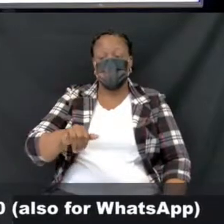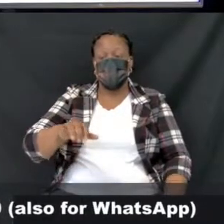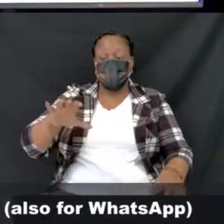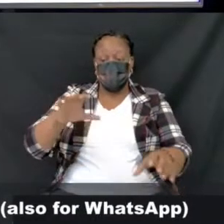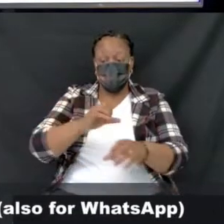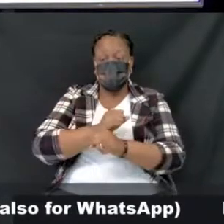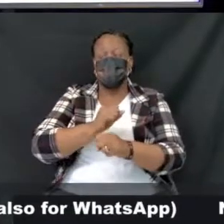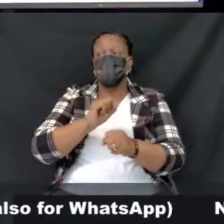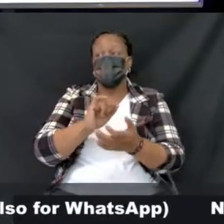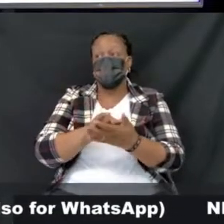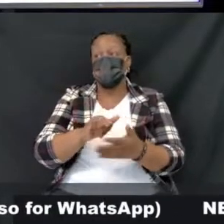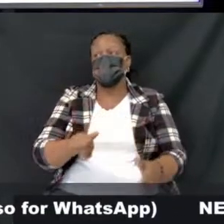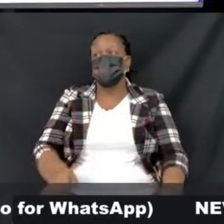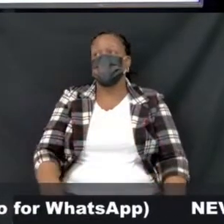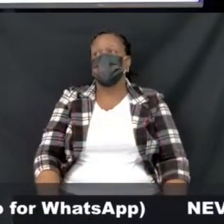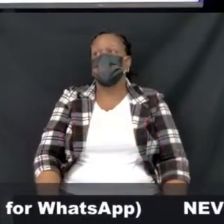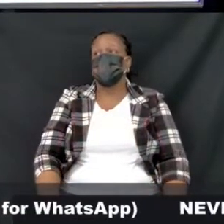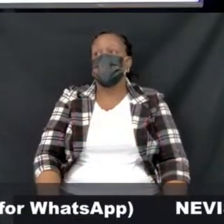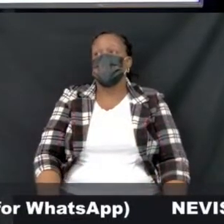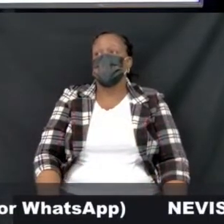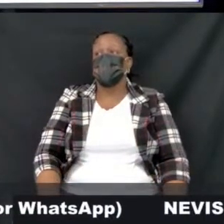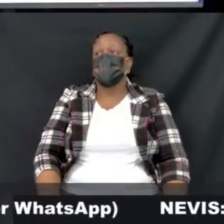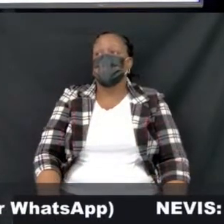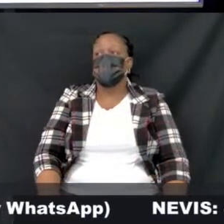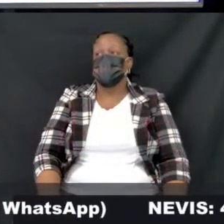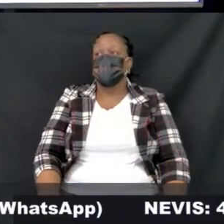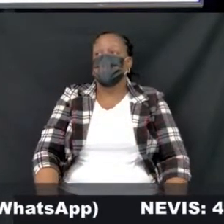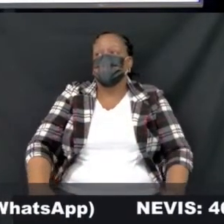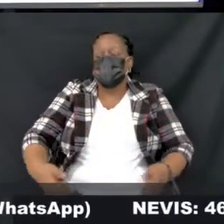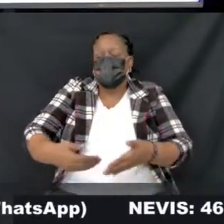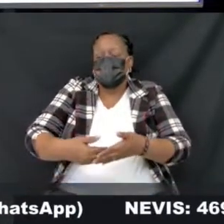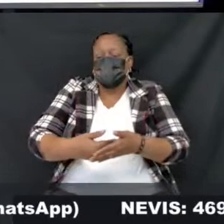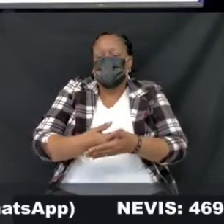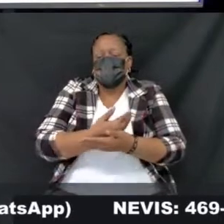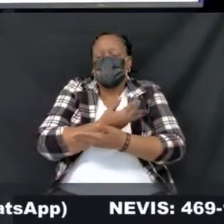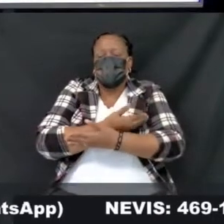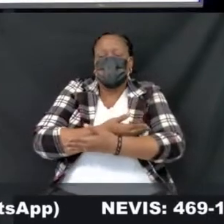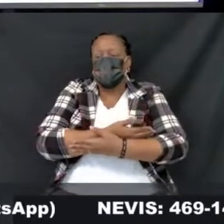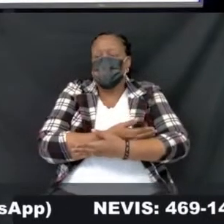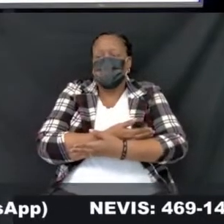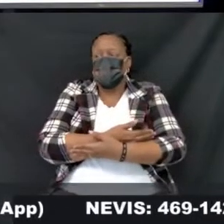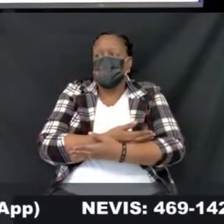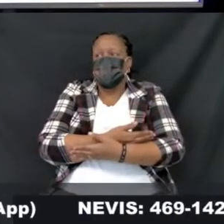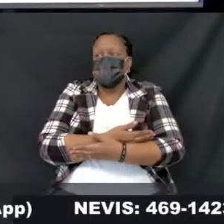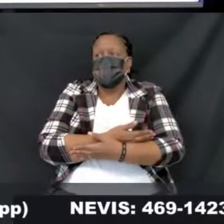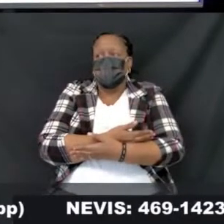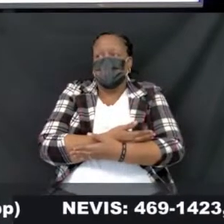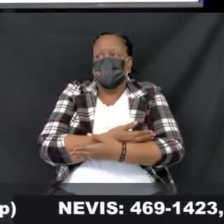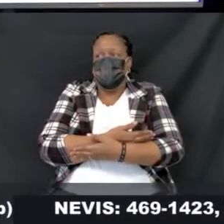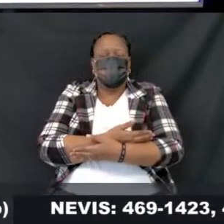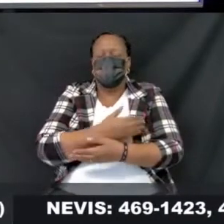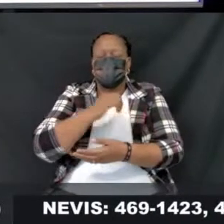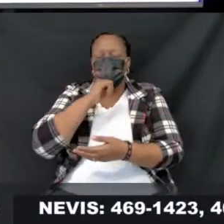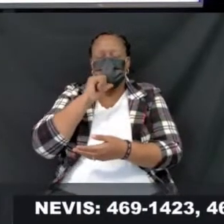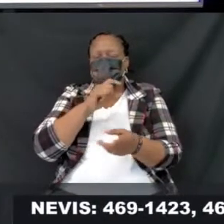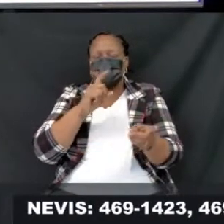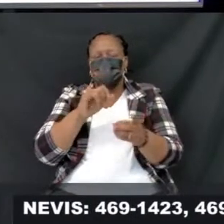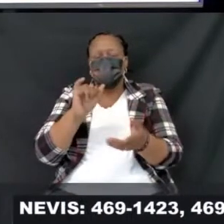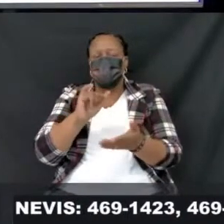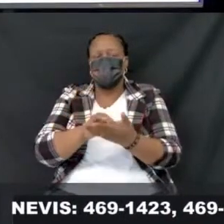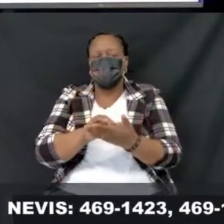young children, like those, newly born, newborns, etc., they are unable